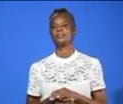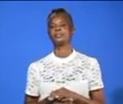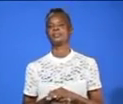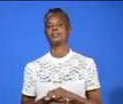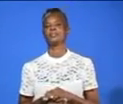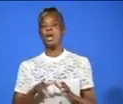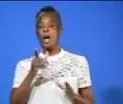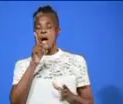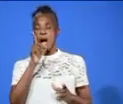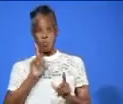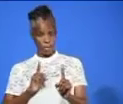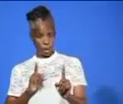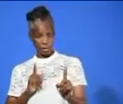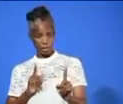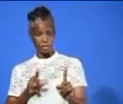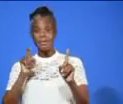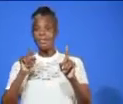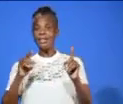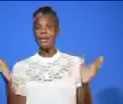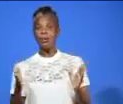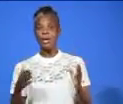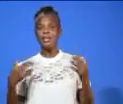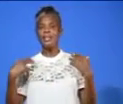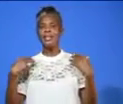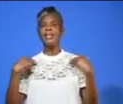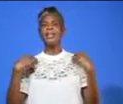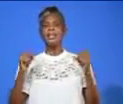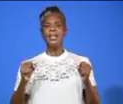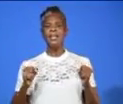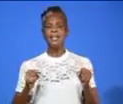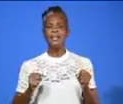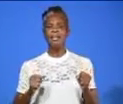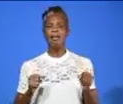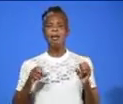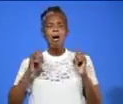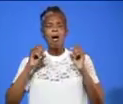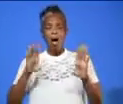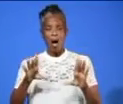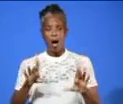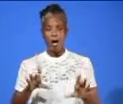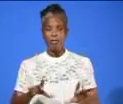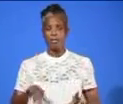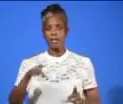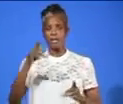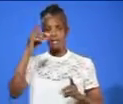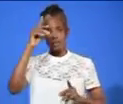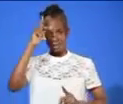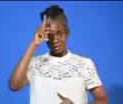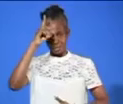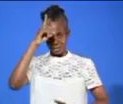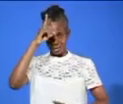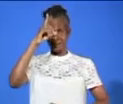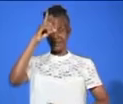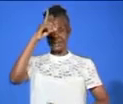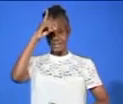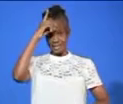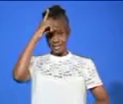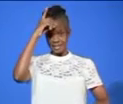needed healing of her dreaded disease.